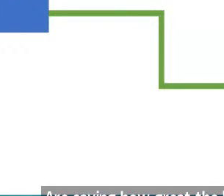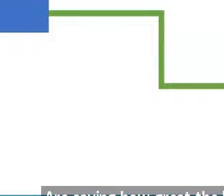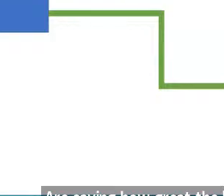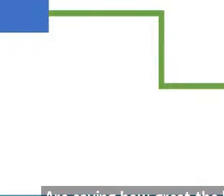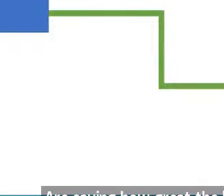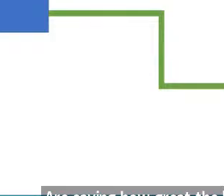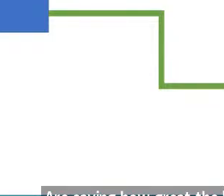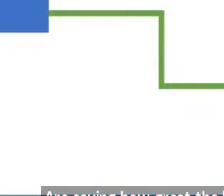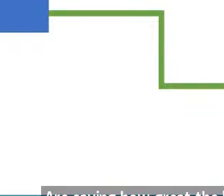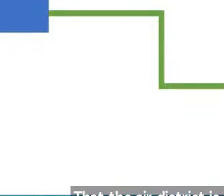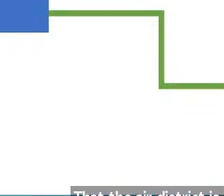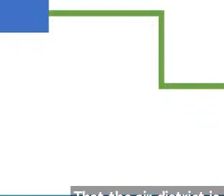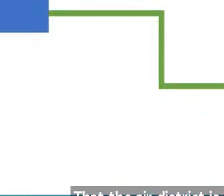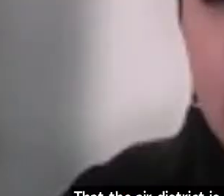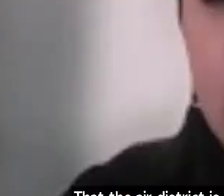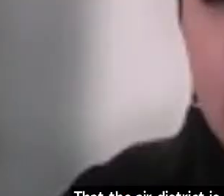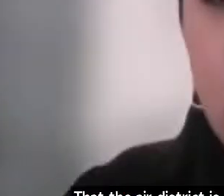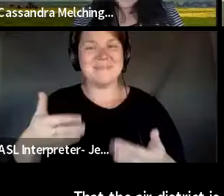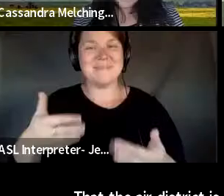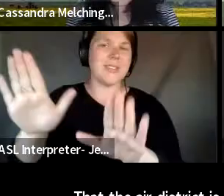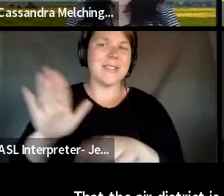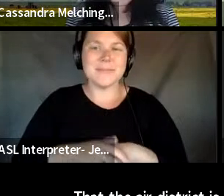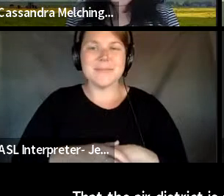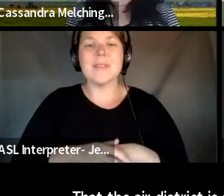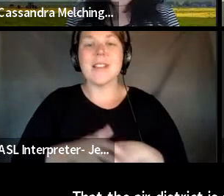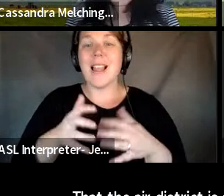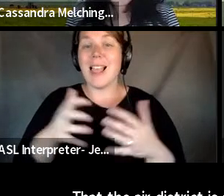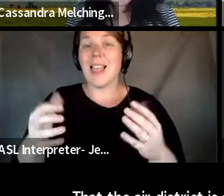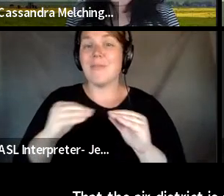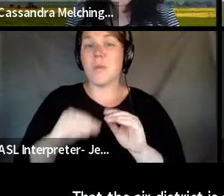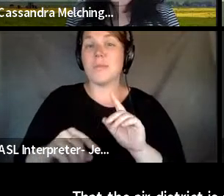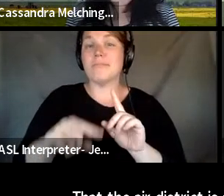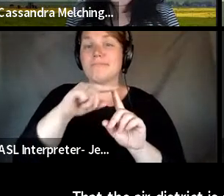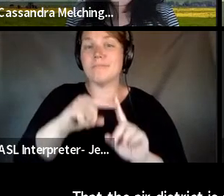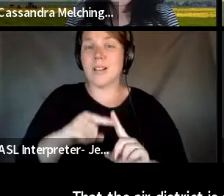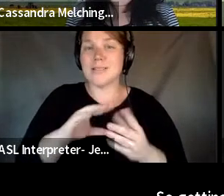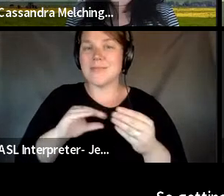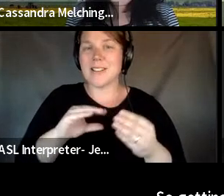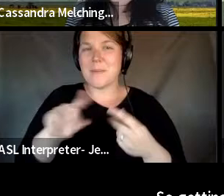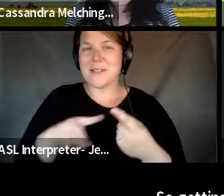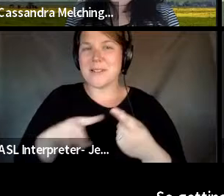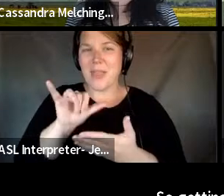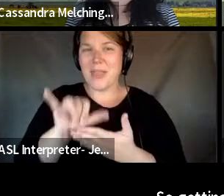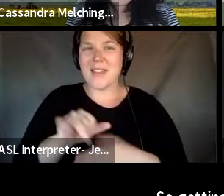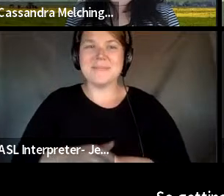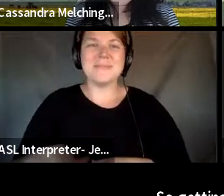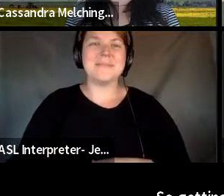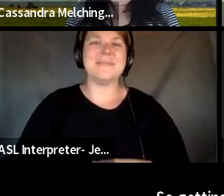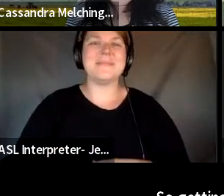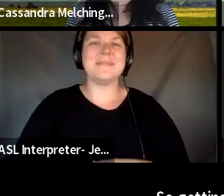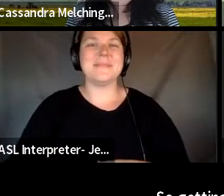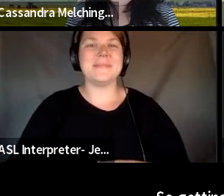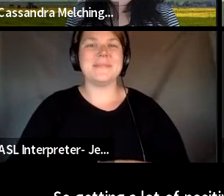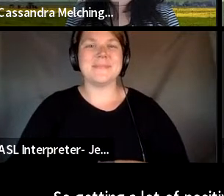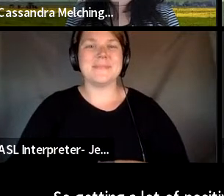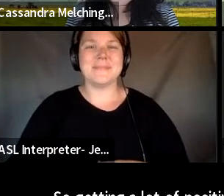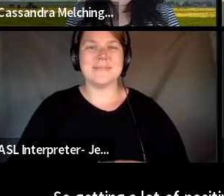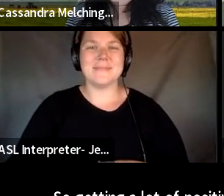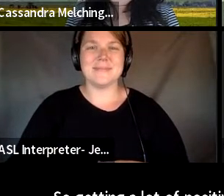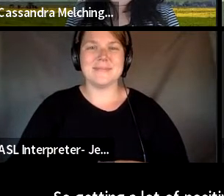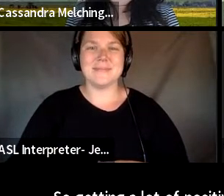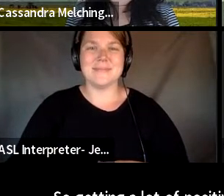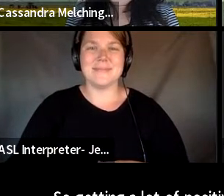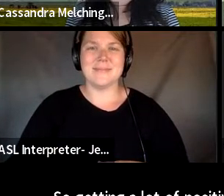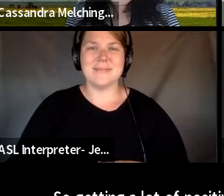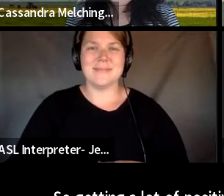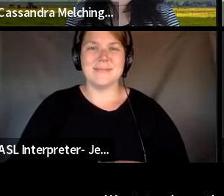them. So getting a lot of positive comments on them. So just want to share that from the chat. And I